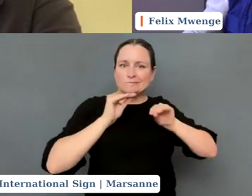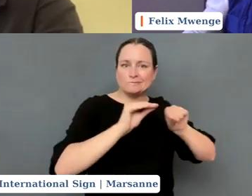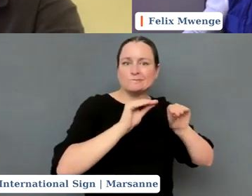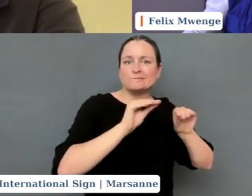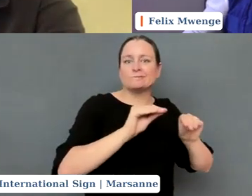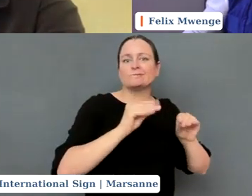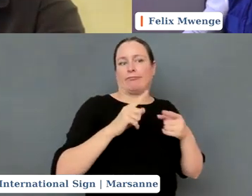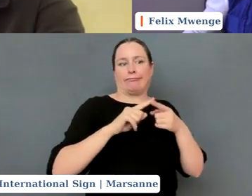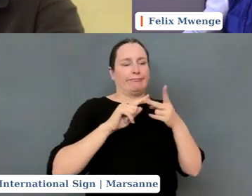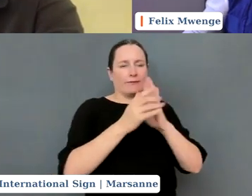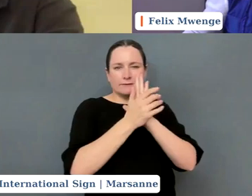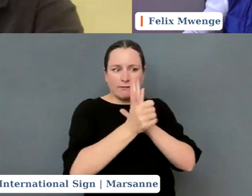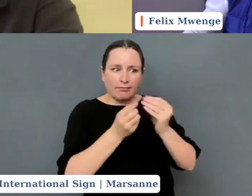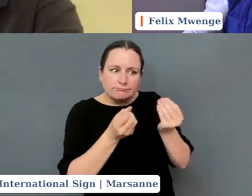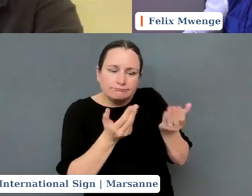the platform